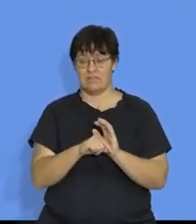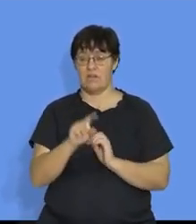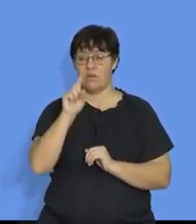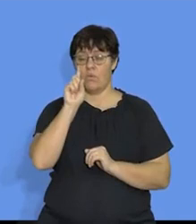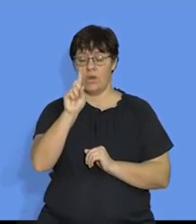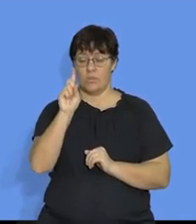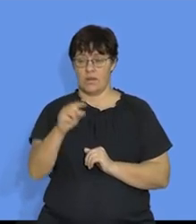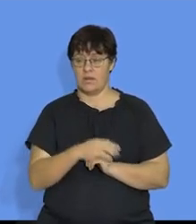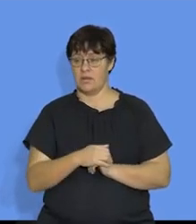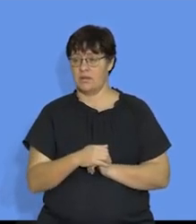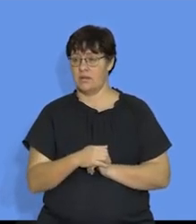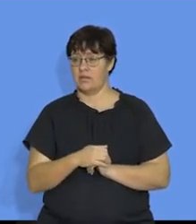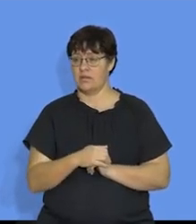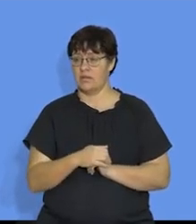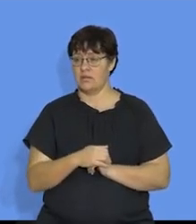negative